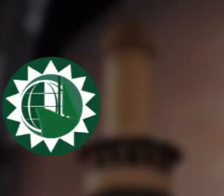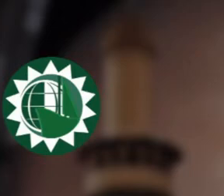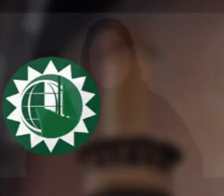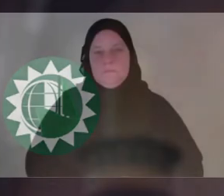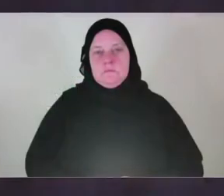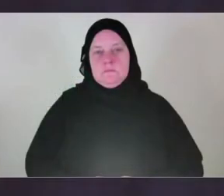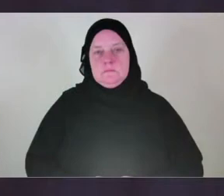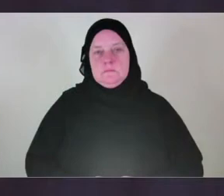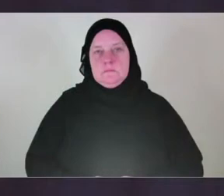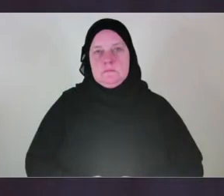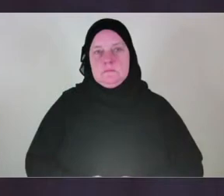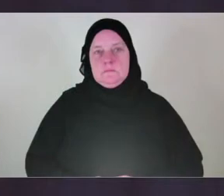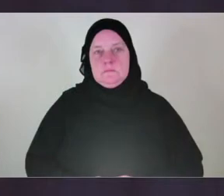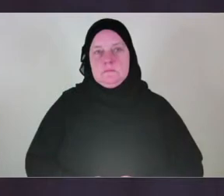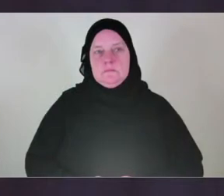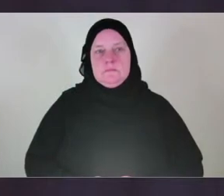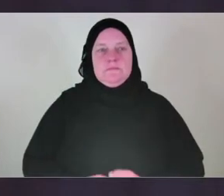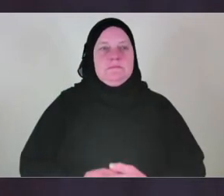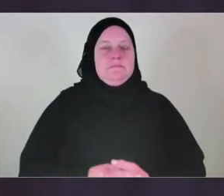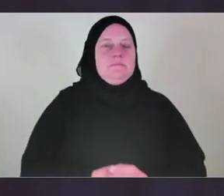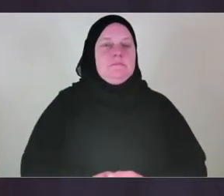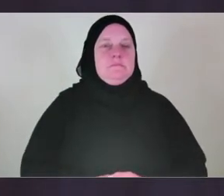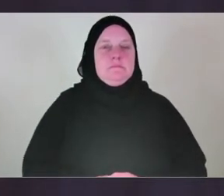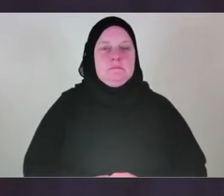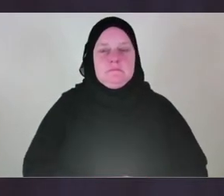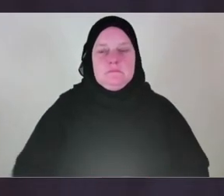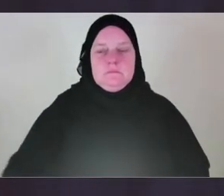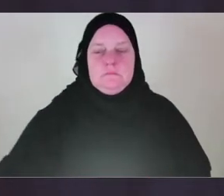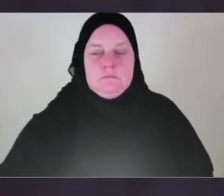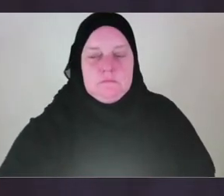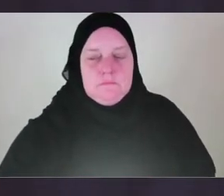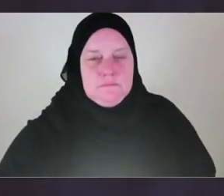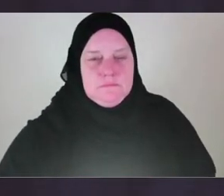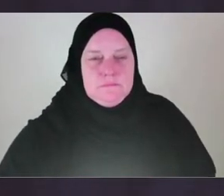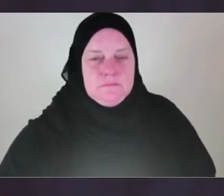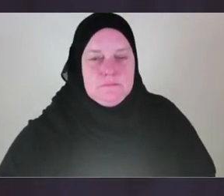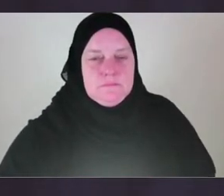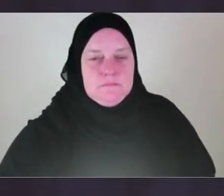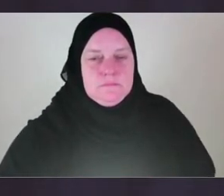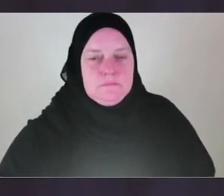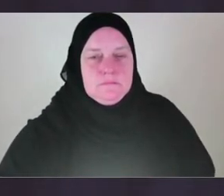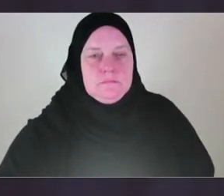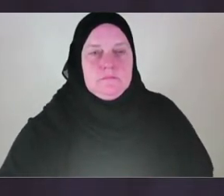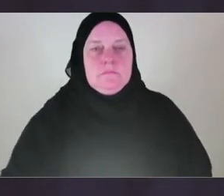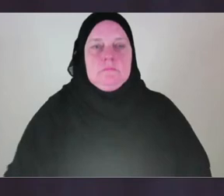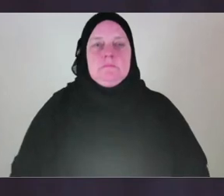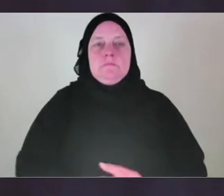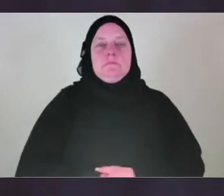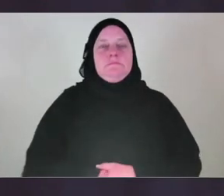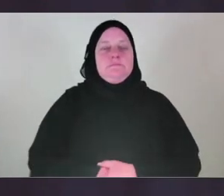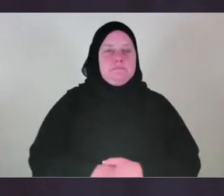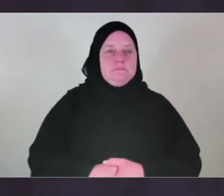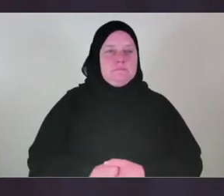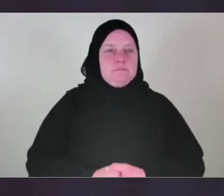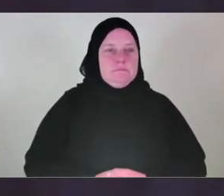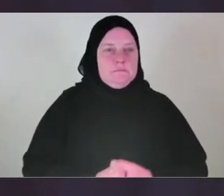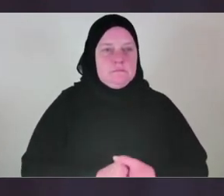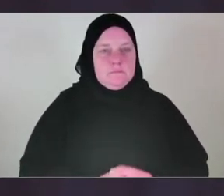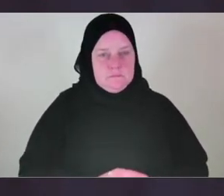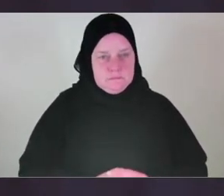Ahsant, Hajj. Can I ask you please recite another loud salawat for the Hajj's blessing? Sallu ala Muhammad wa Ali